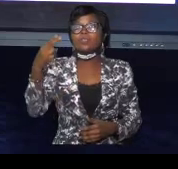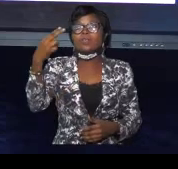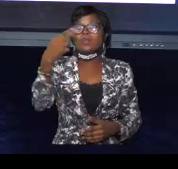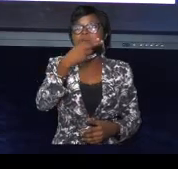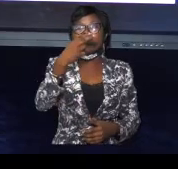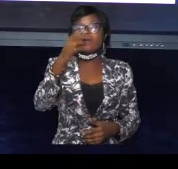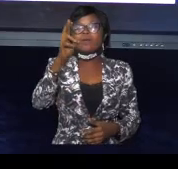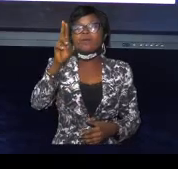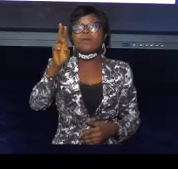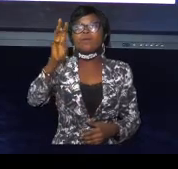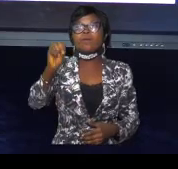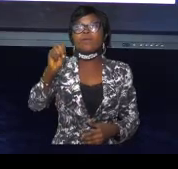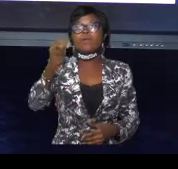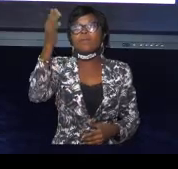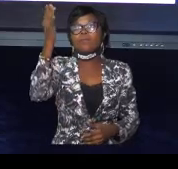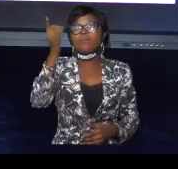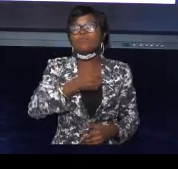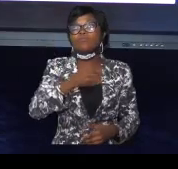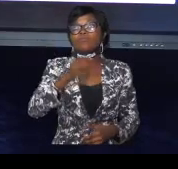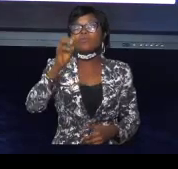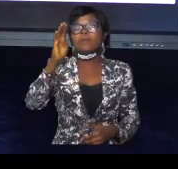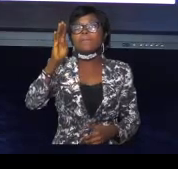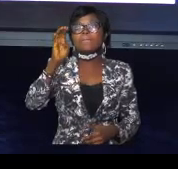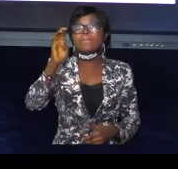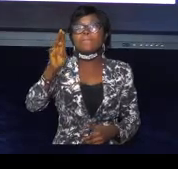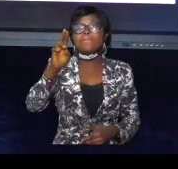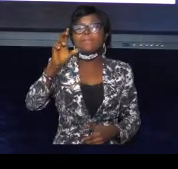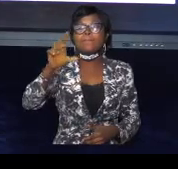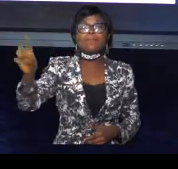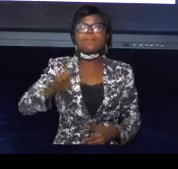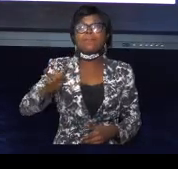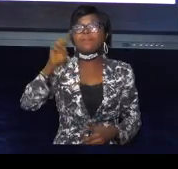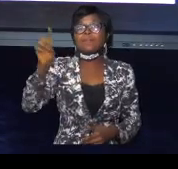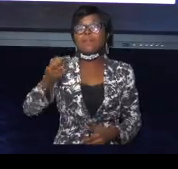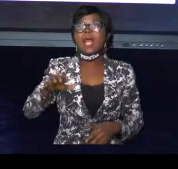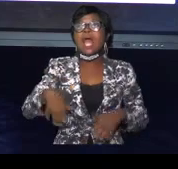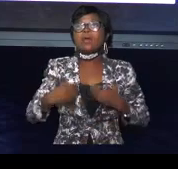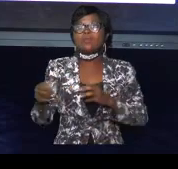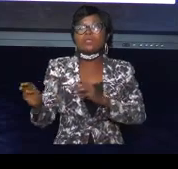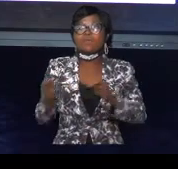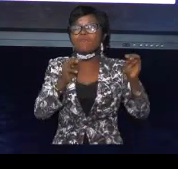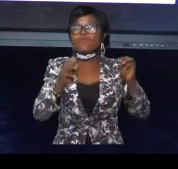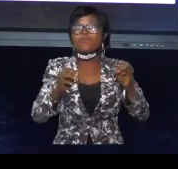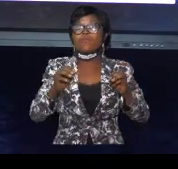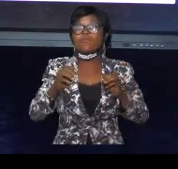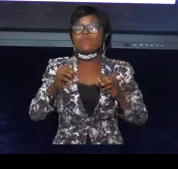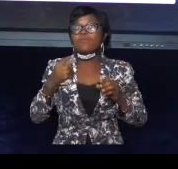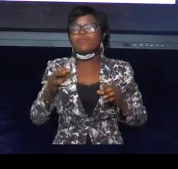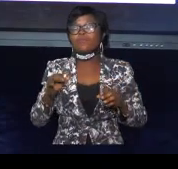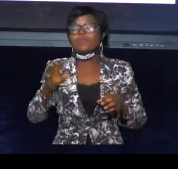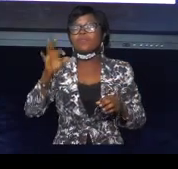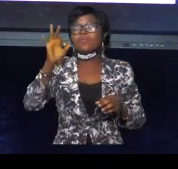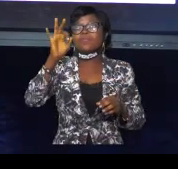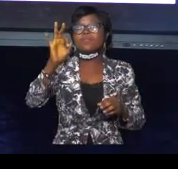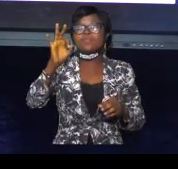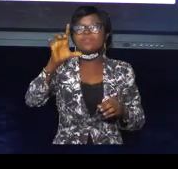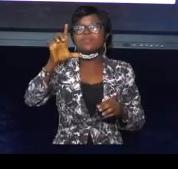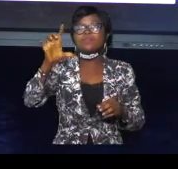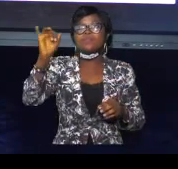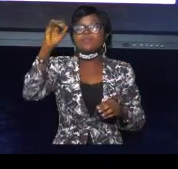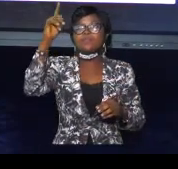make? It hums or buzzes. How does it move? It fleets.